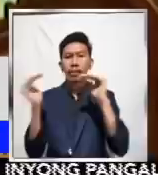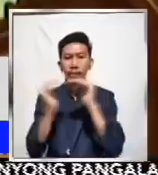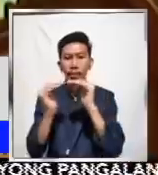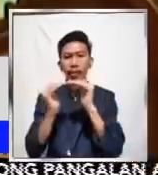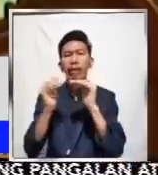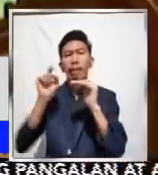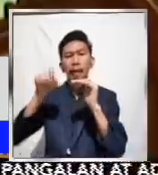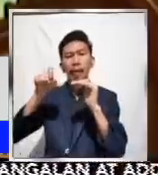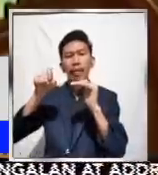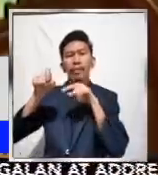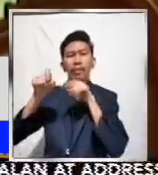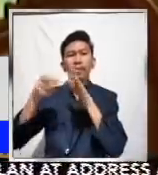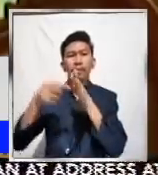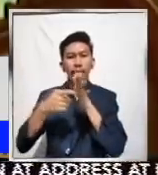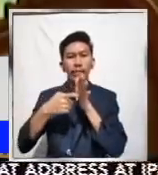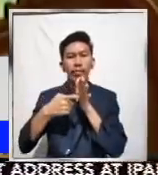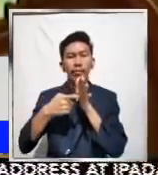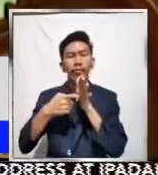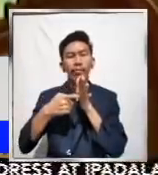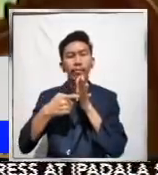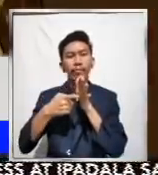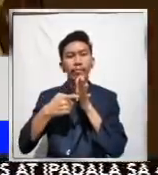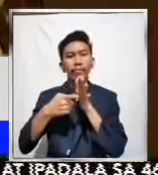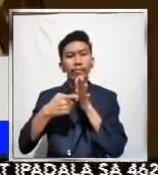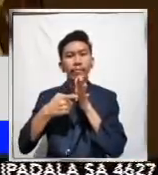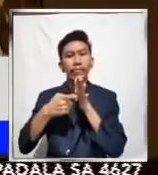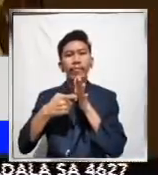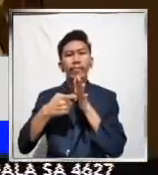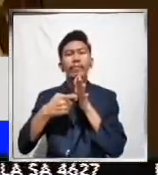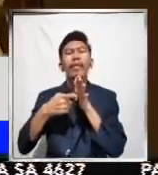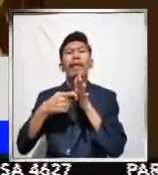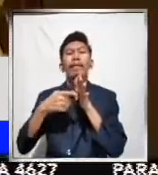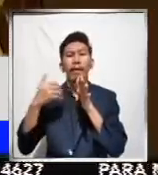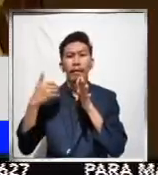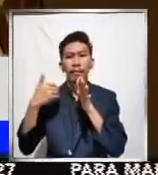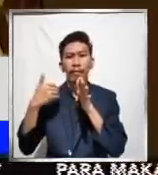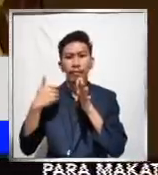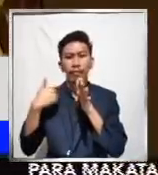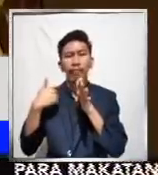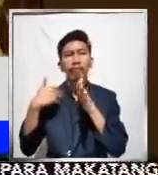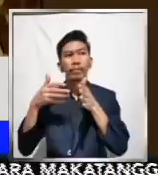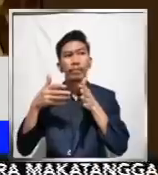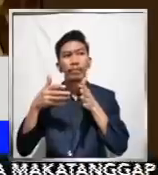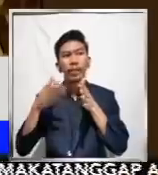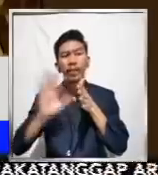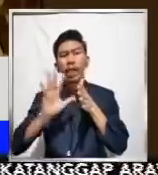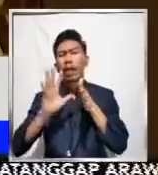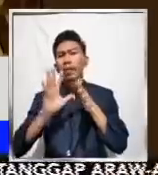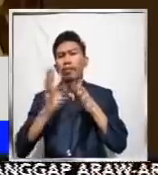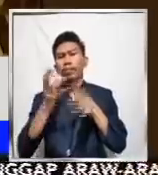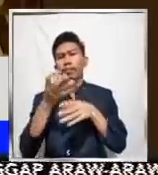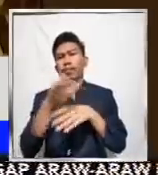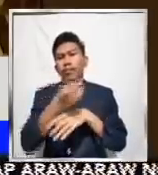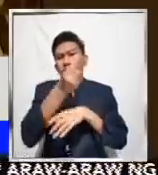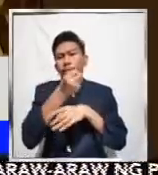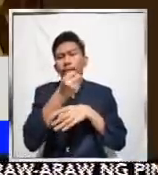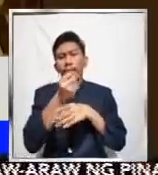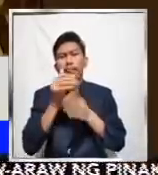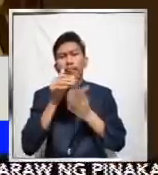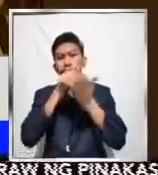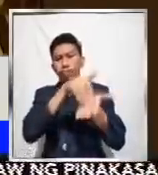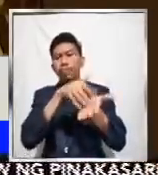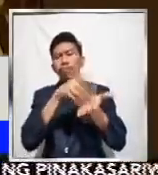prior restraint on press freedom. Those who feel that their private rights have been